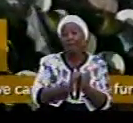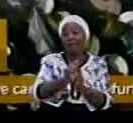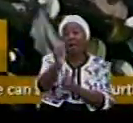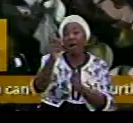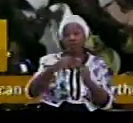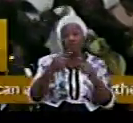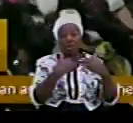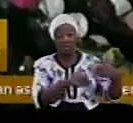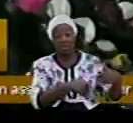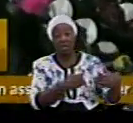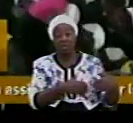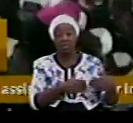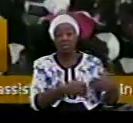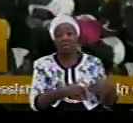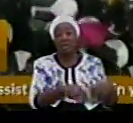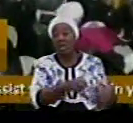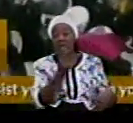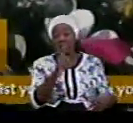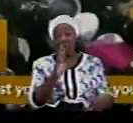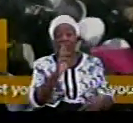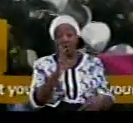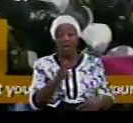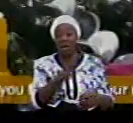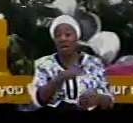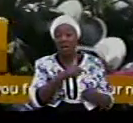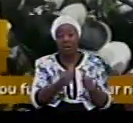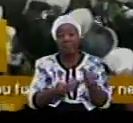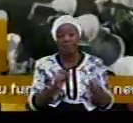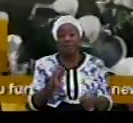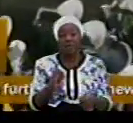sides, anywhere, everywhere,